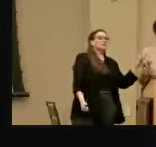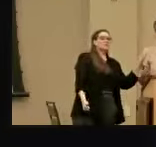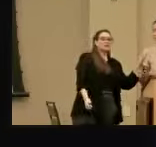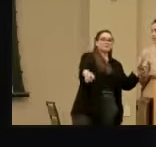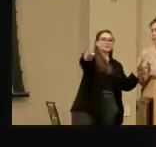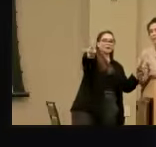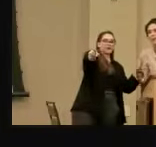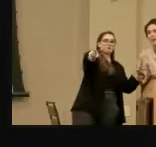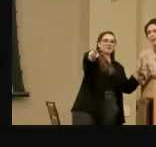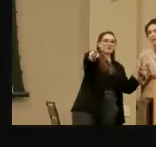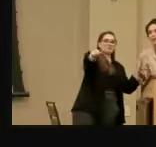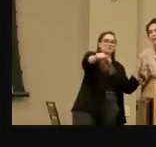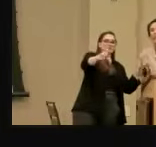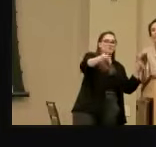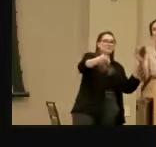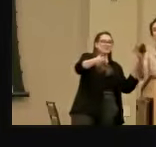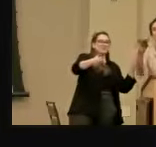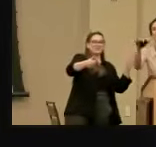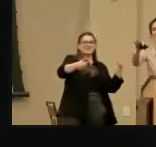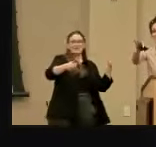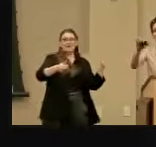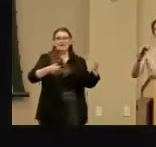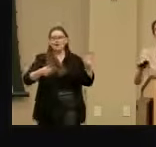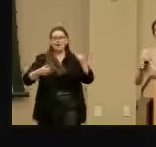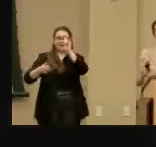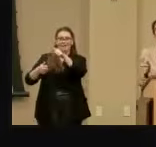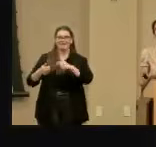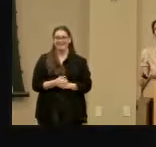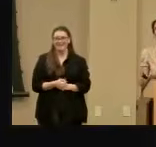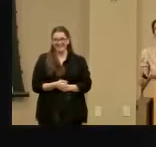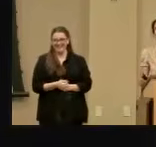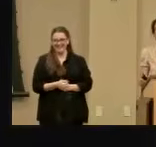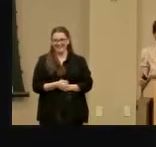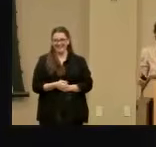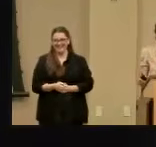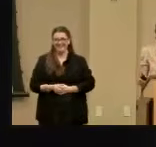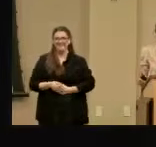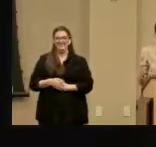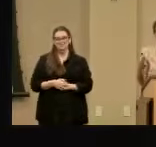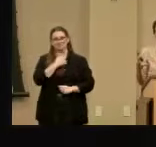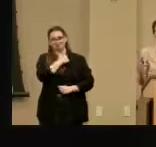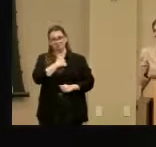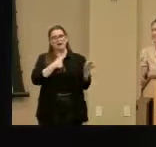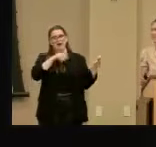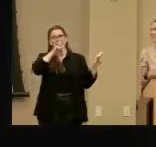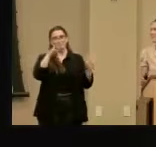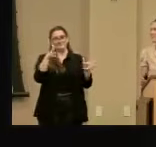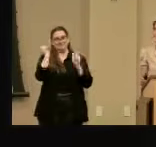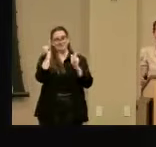easily, some that are... Okay, sure, you're saying I'm too fast now. Okay. I speak